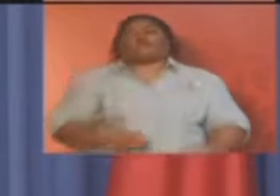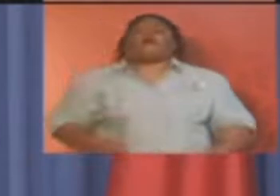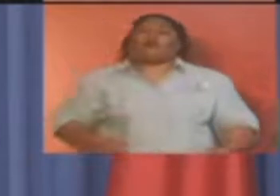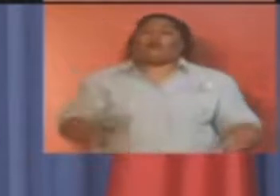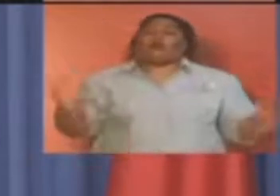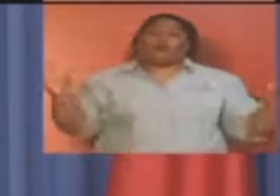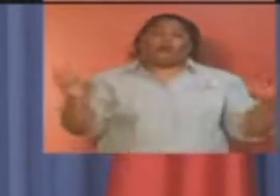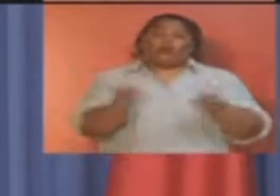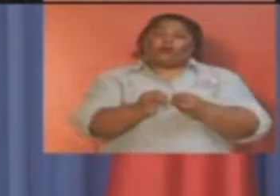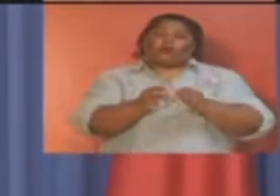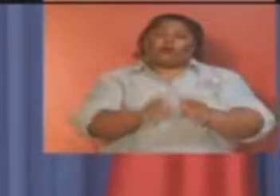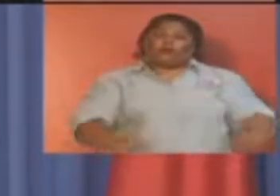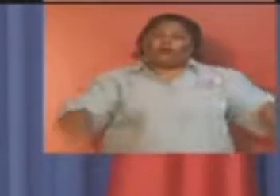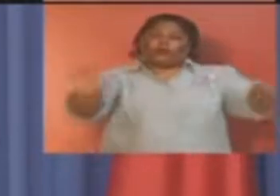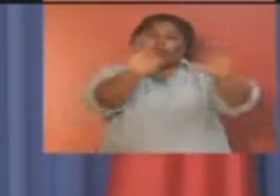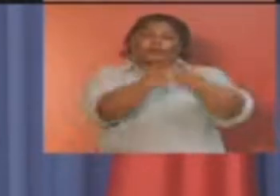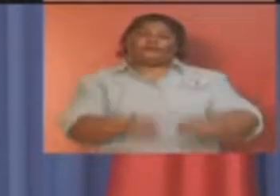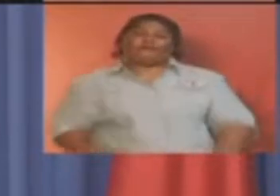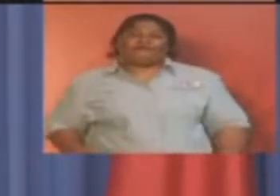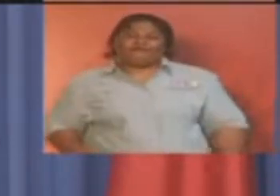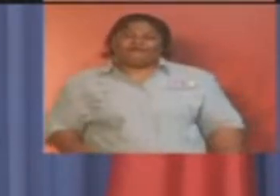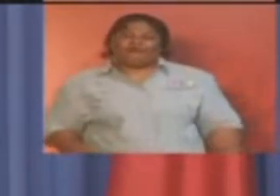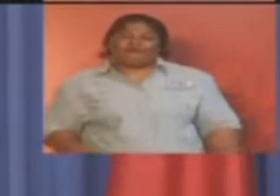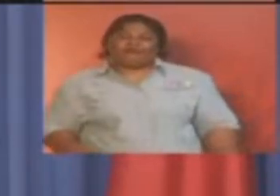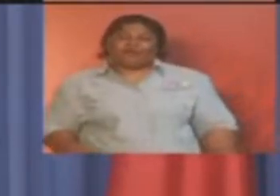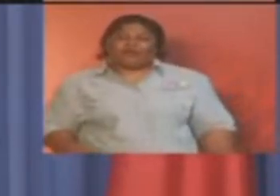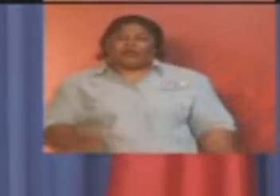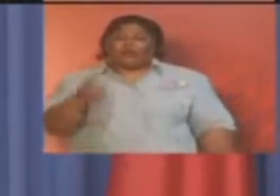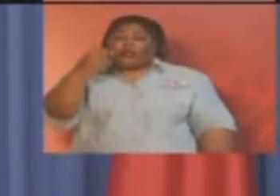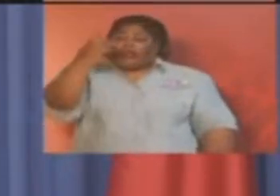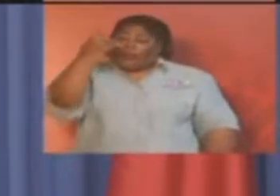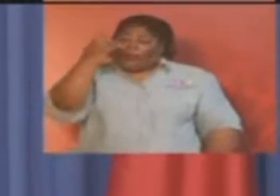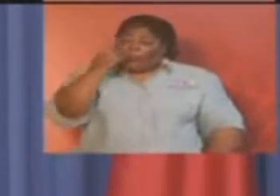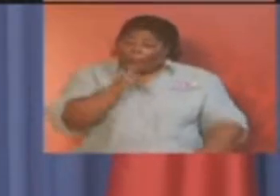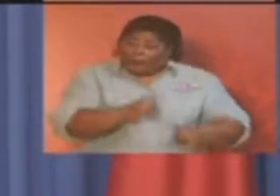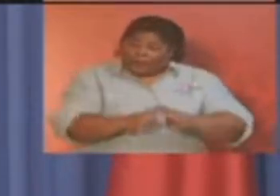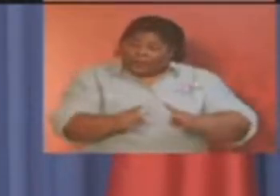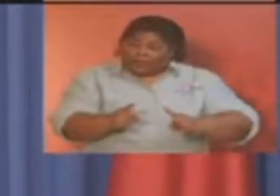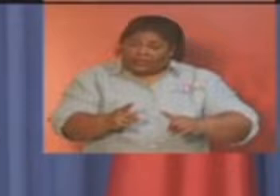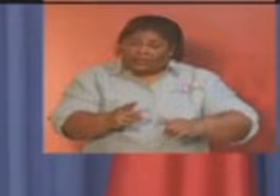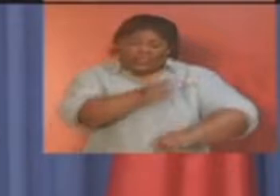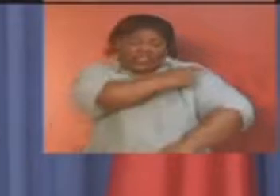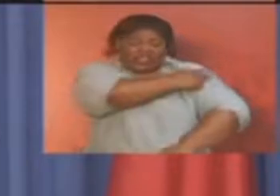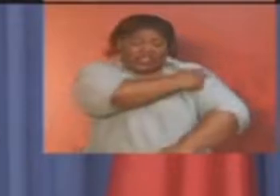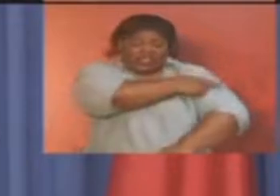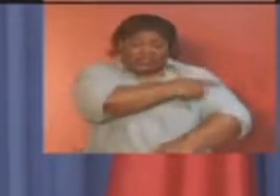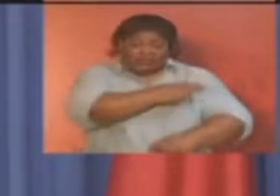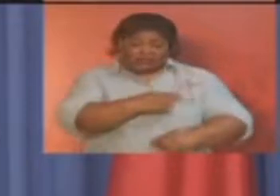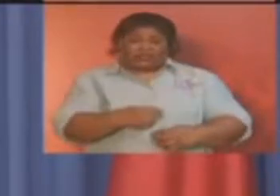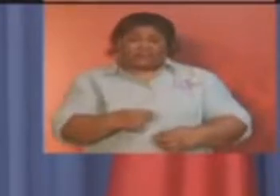health services is we're only going to be allowing the urgent provision of dental,